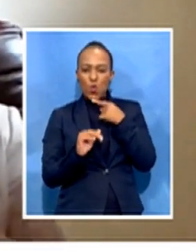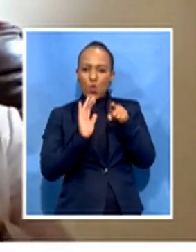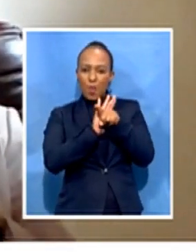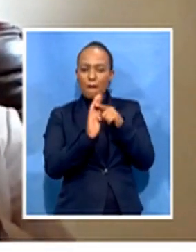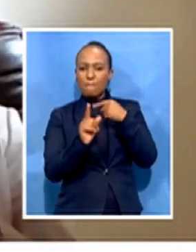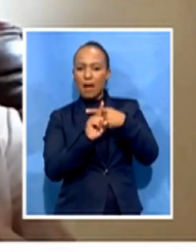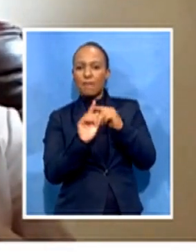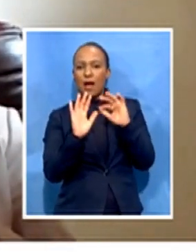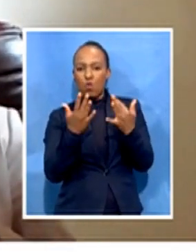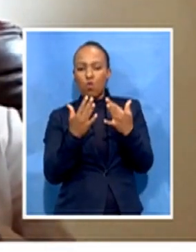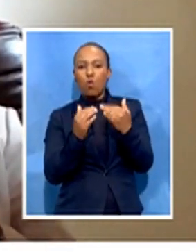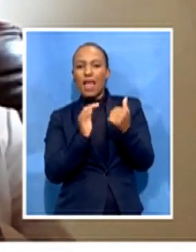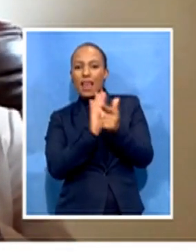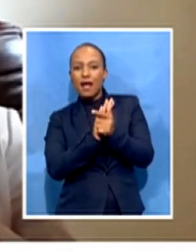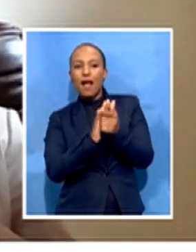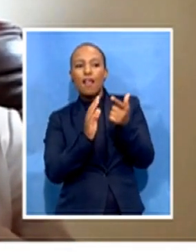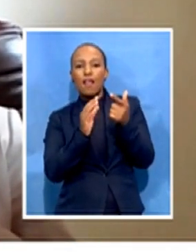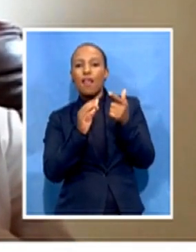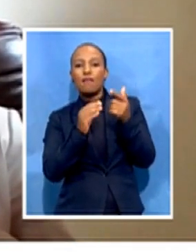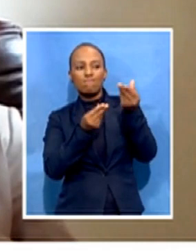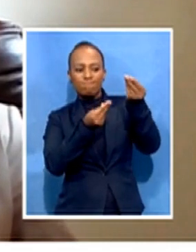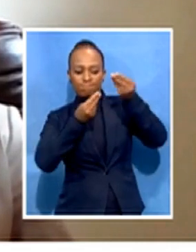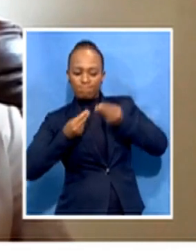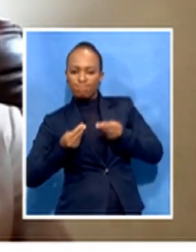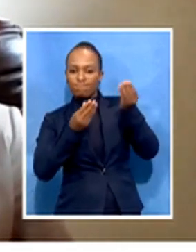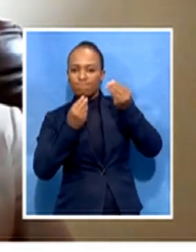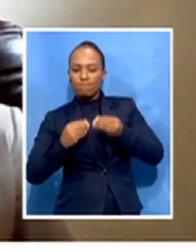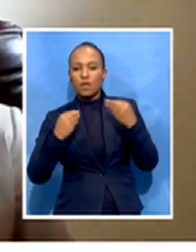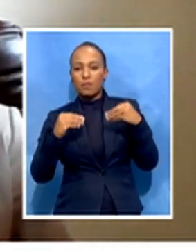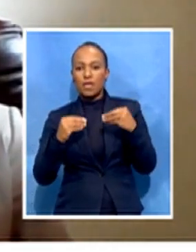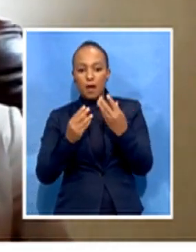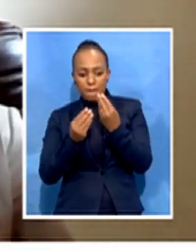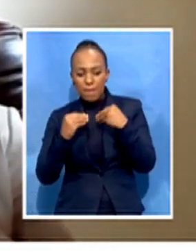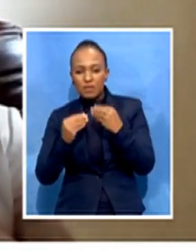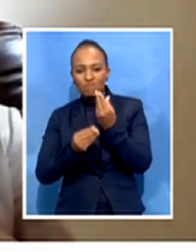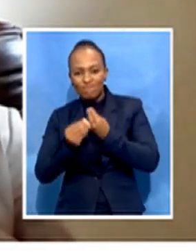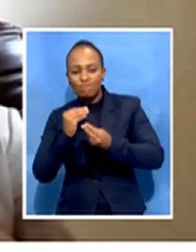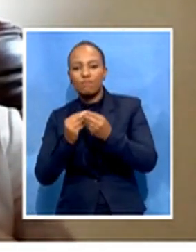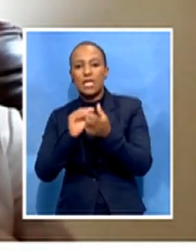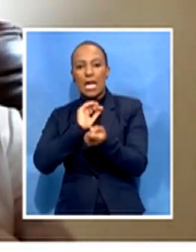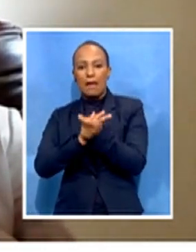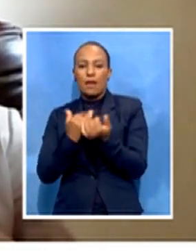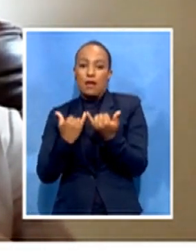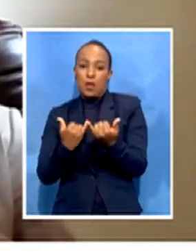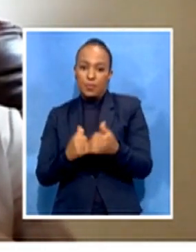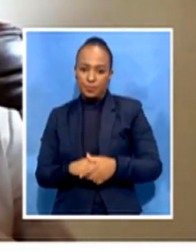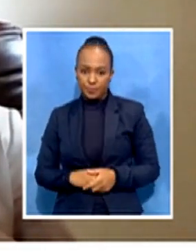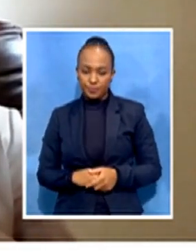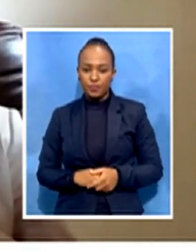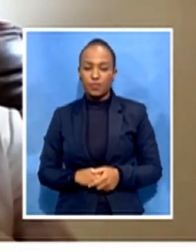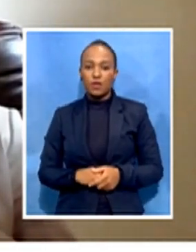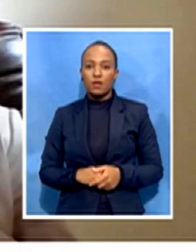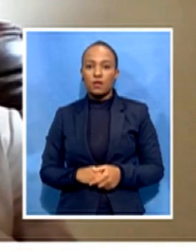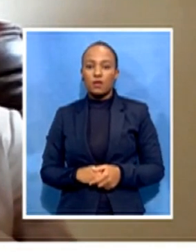illegal trade that is actually going on. So BLSA has currently